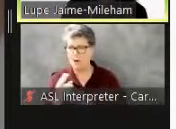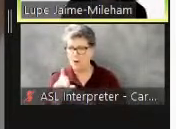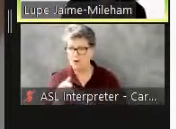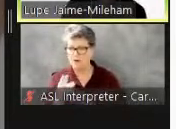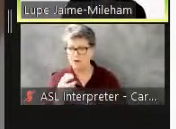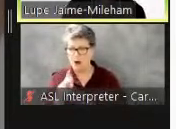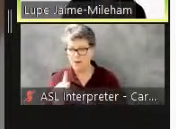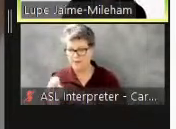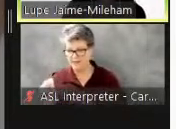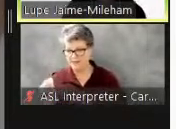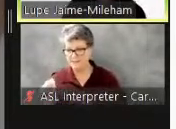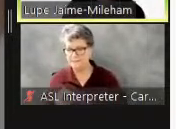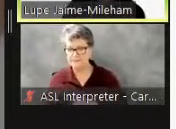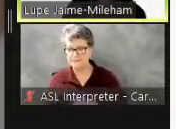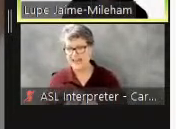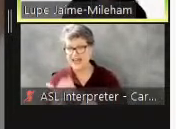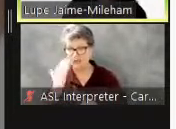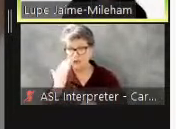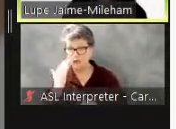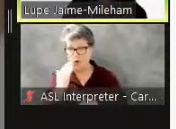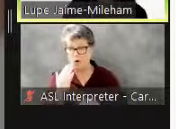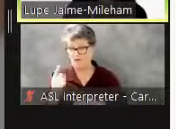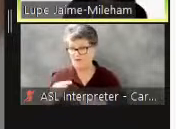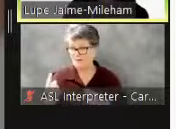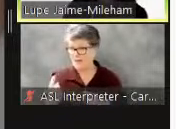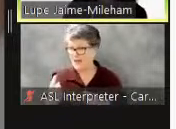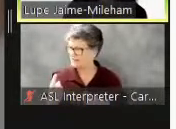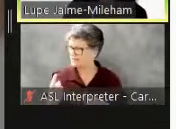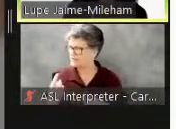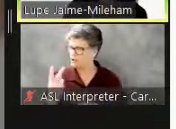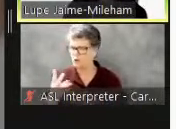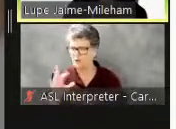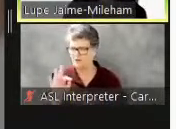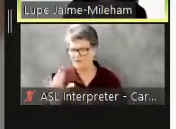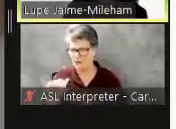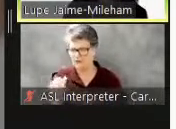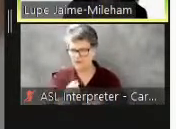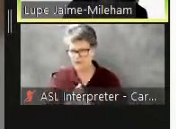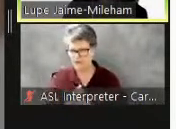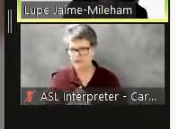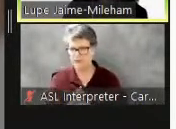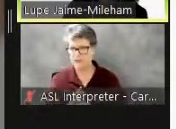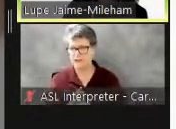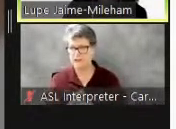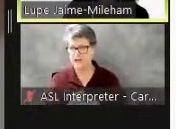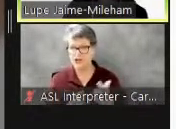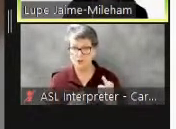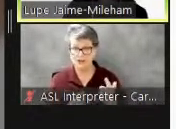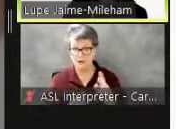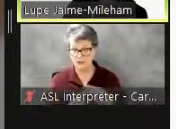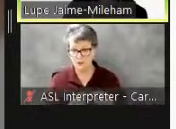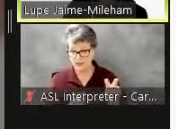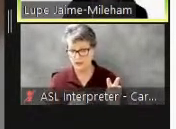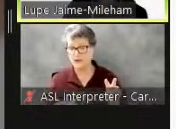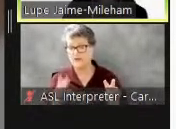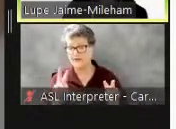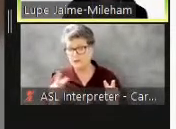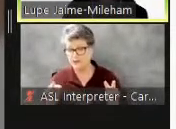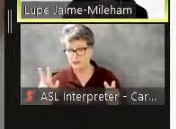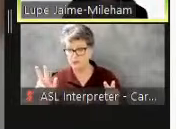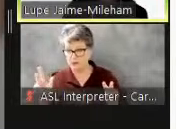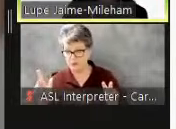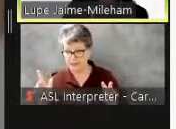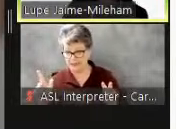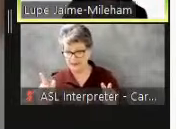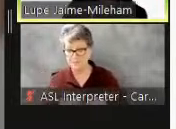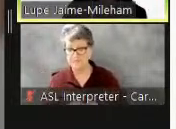you know, for the past 2 fiscal years, so fiscal year starting at 21, 22, and then 22 to